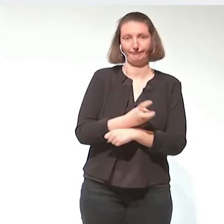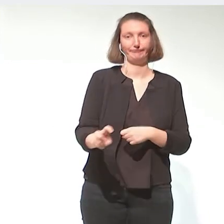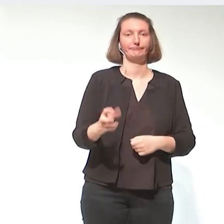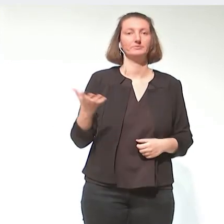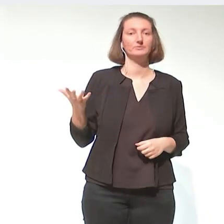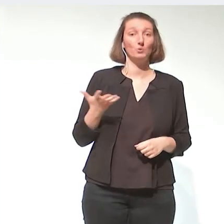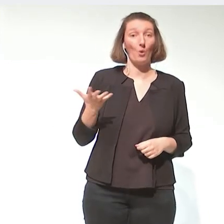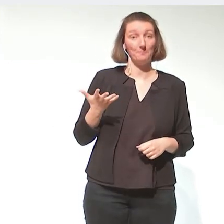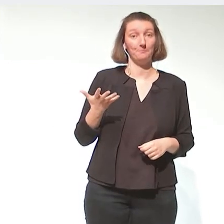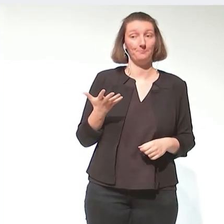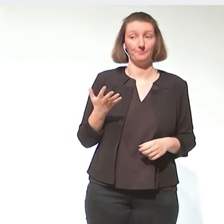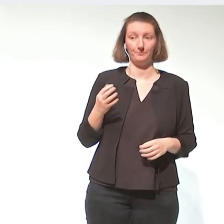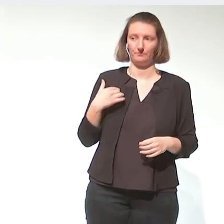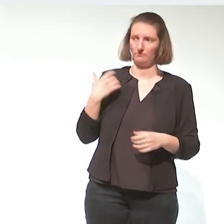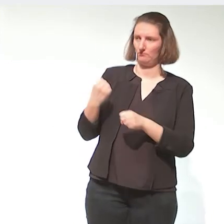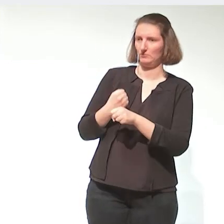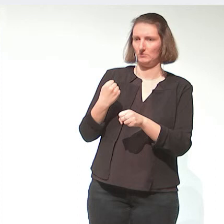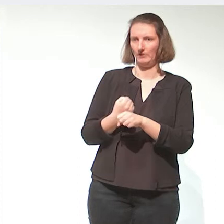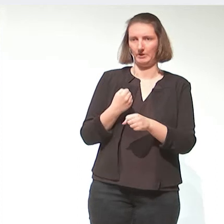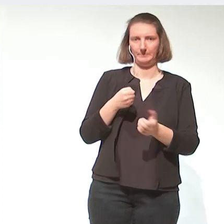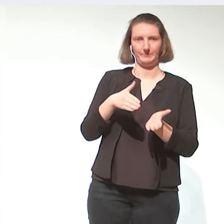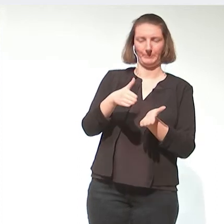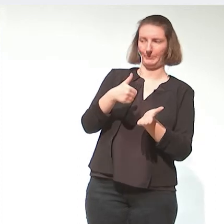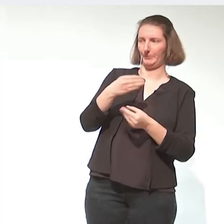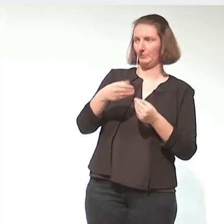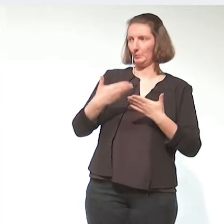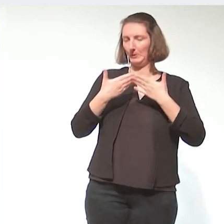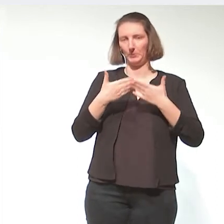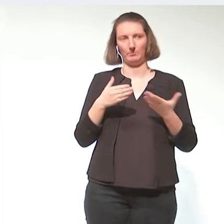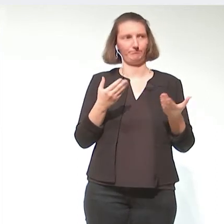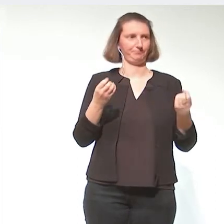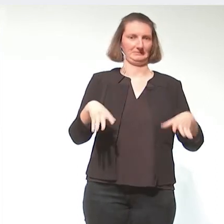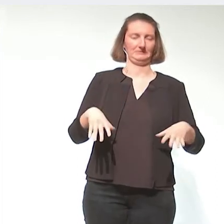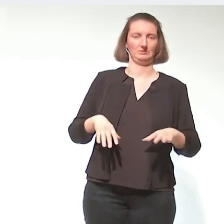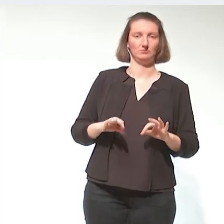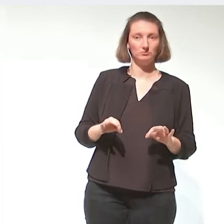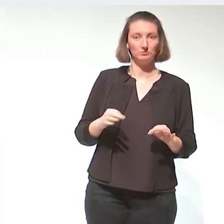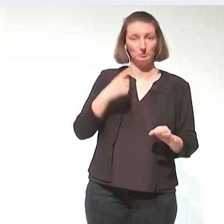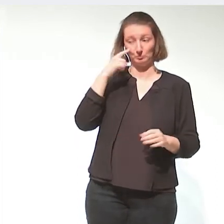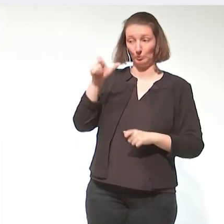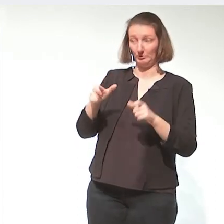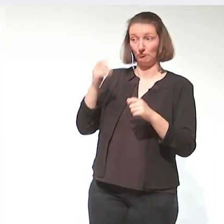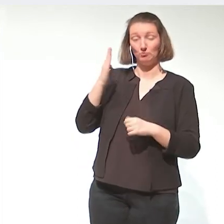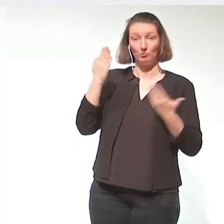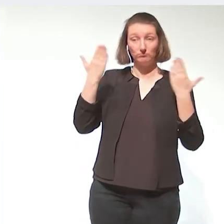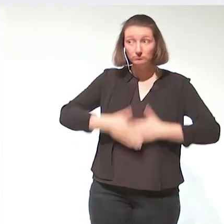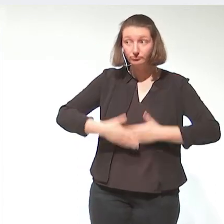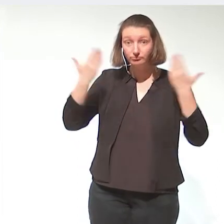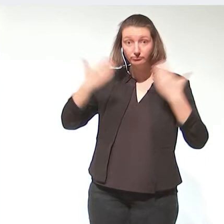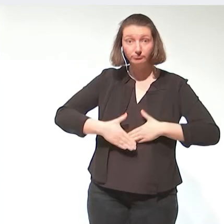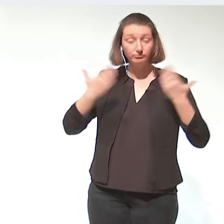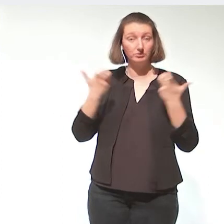we run the risk of losing our job or abandoning our studies. For people who